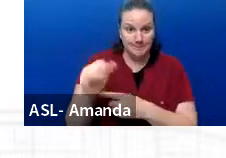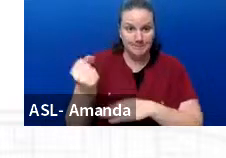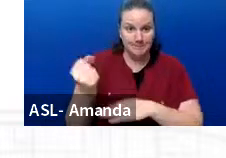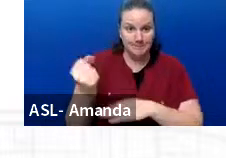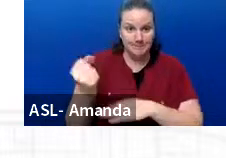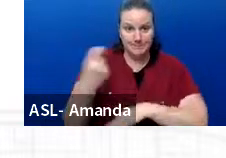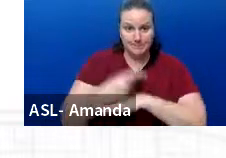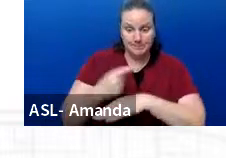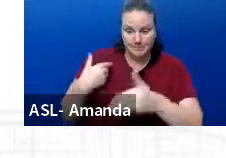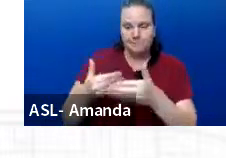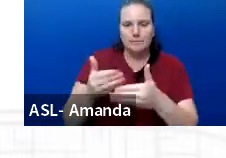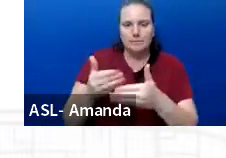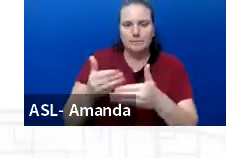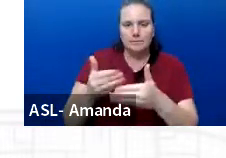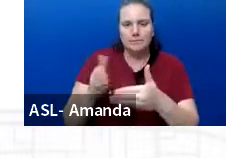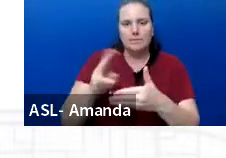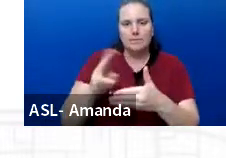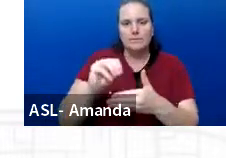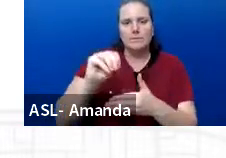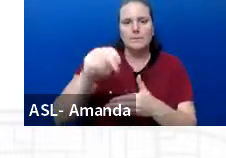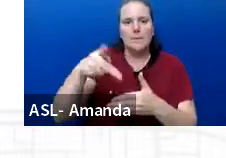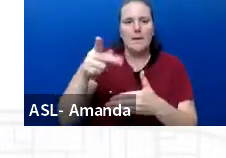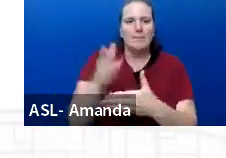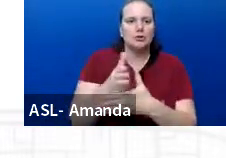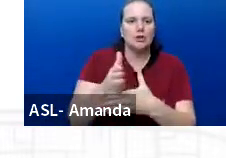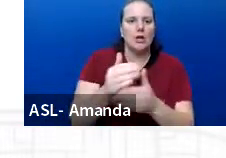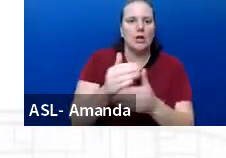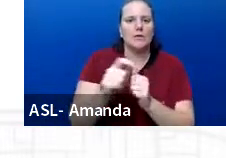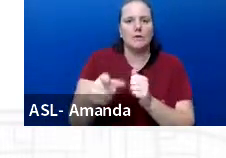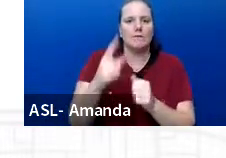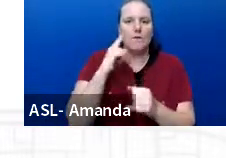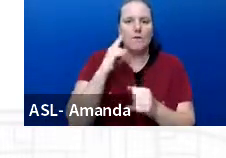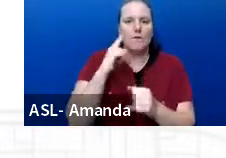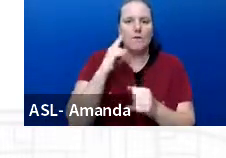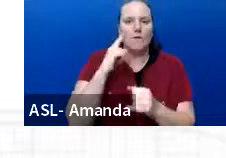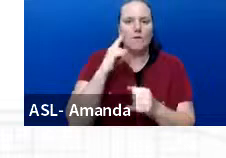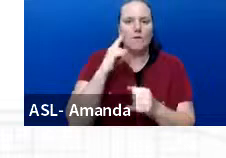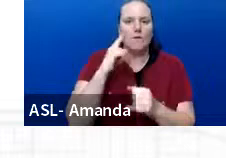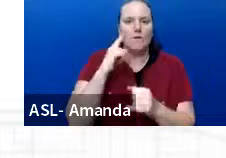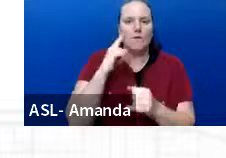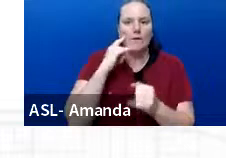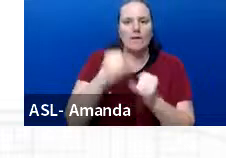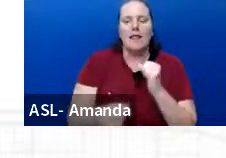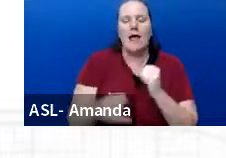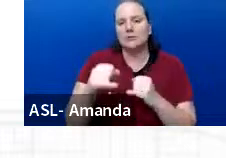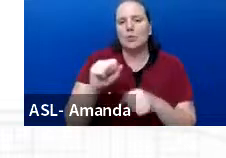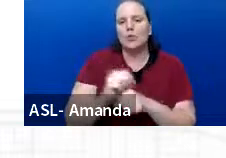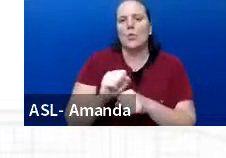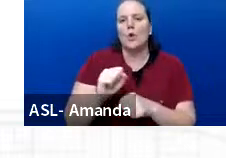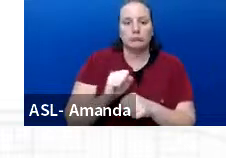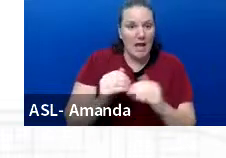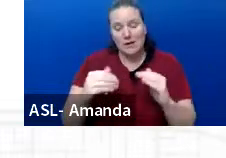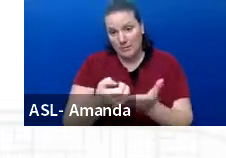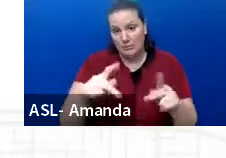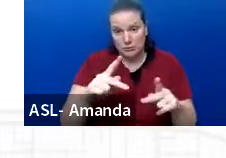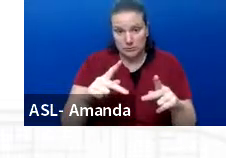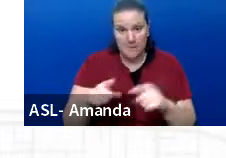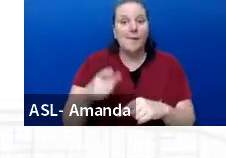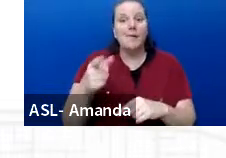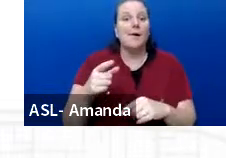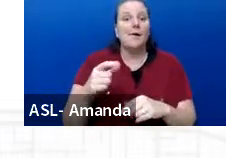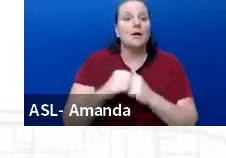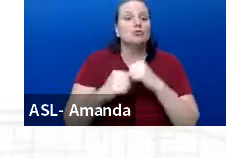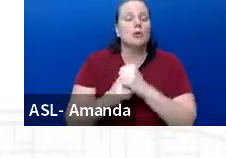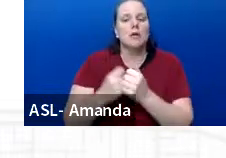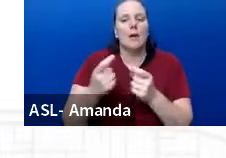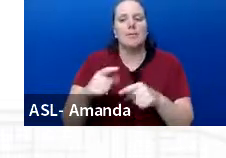during the last Workforce Equity and Economic Opportunity discussion. Construction will occur on both sides of the